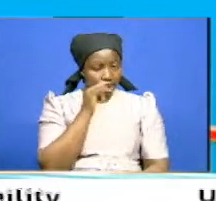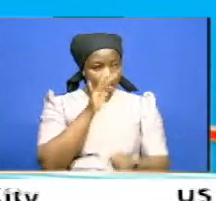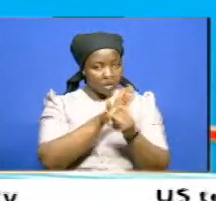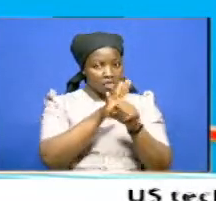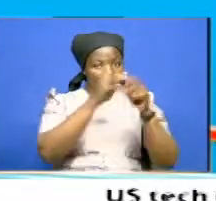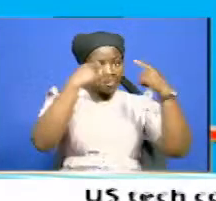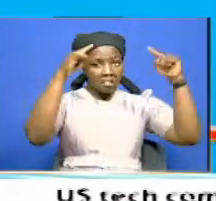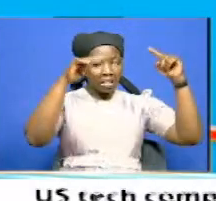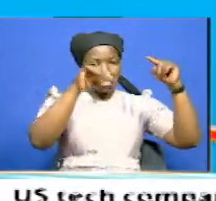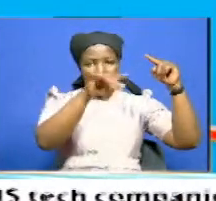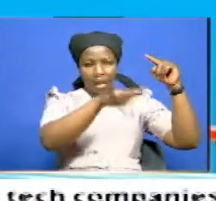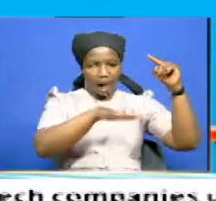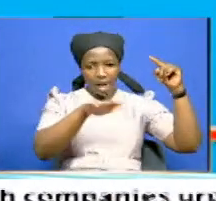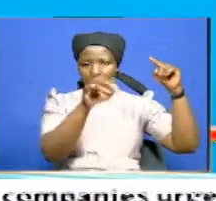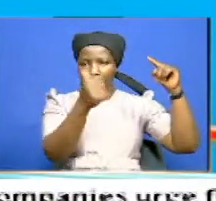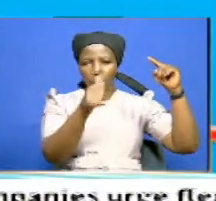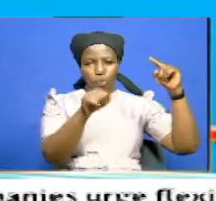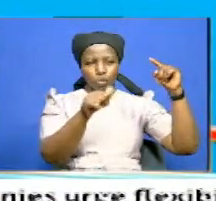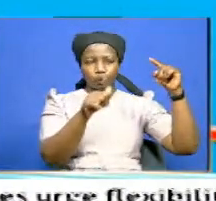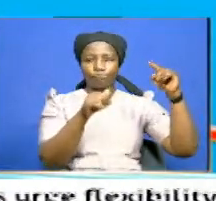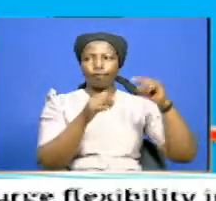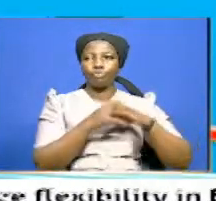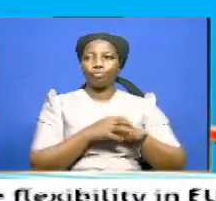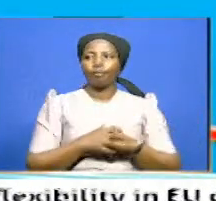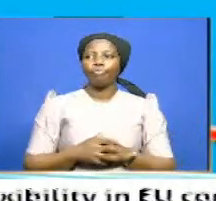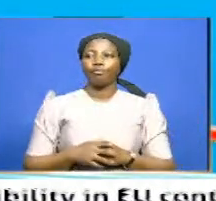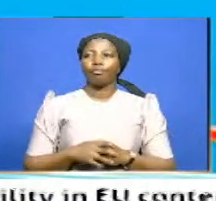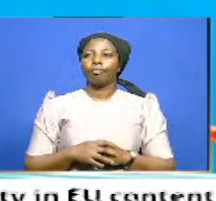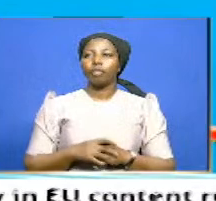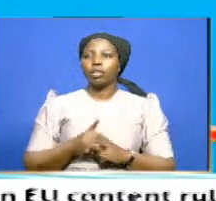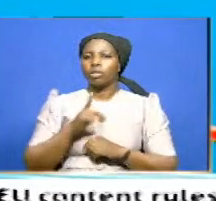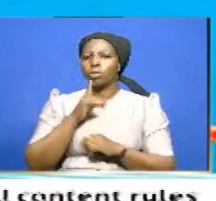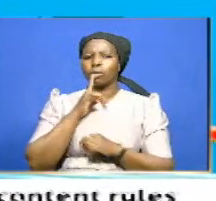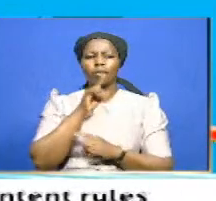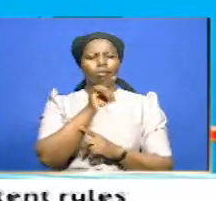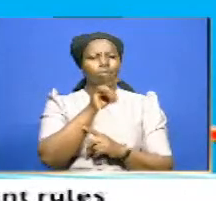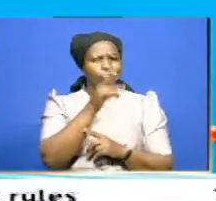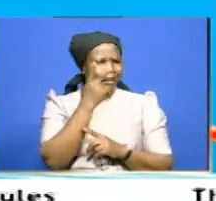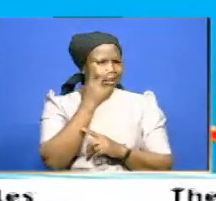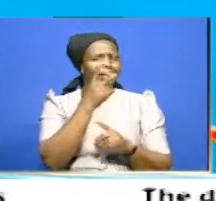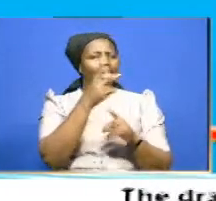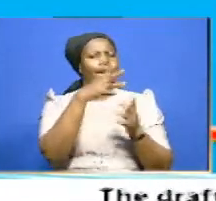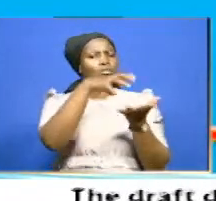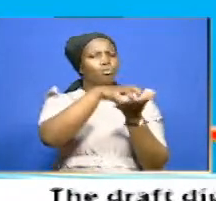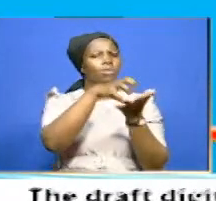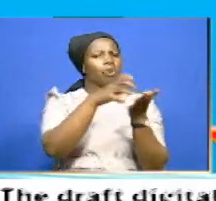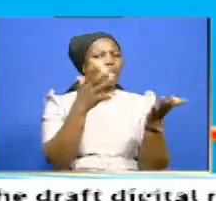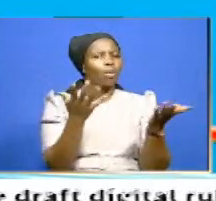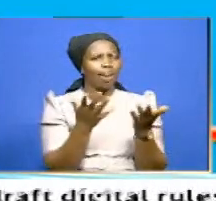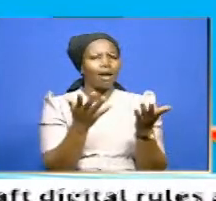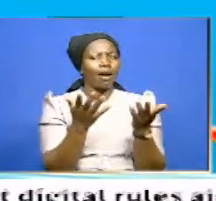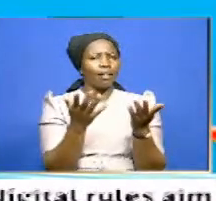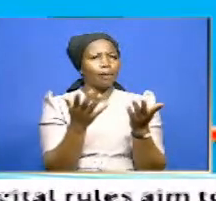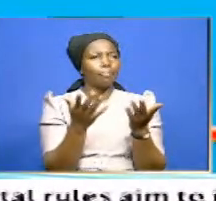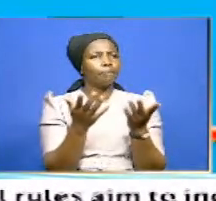around this area. So, are you foreseeing a situation whereby